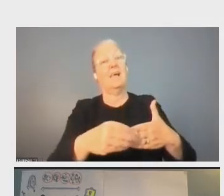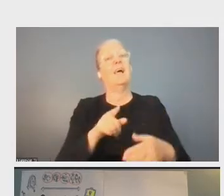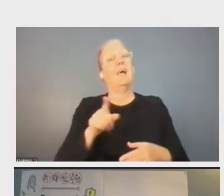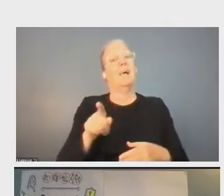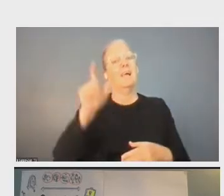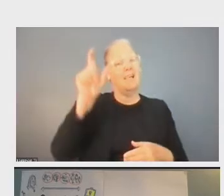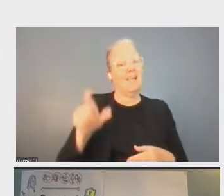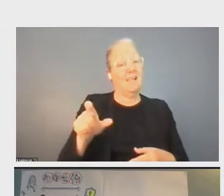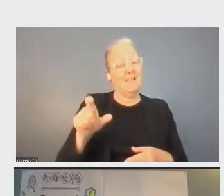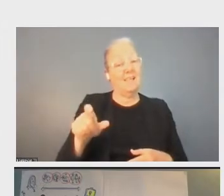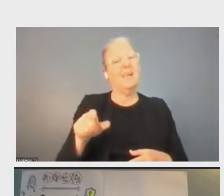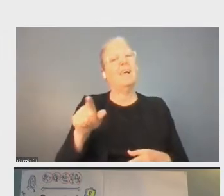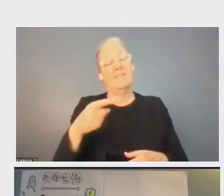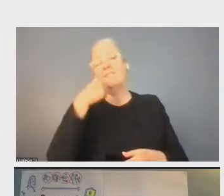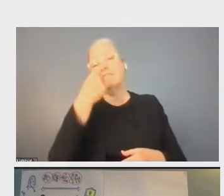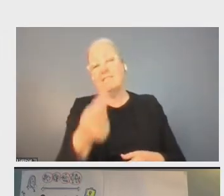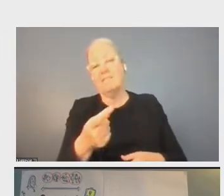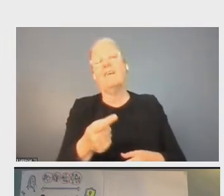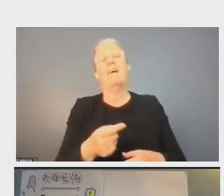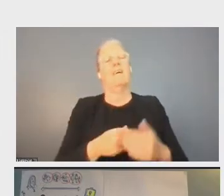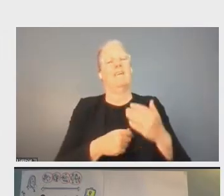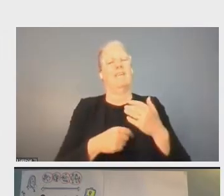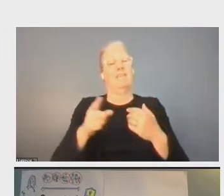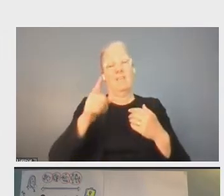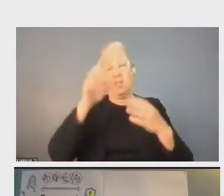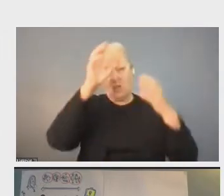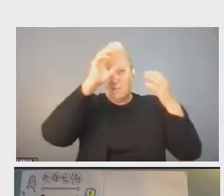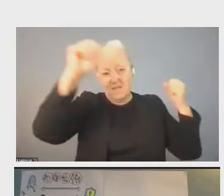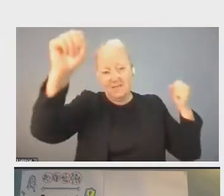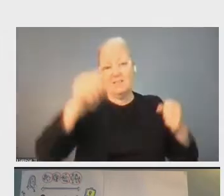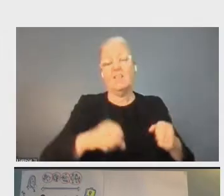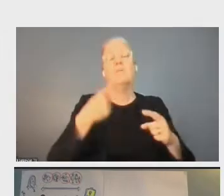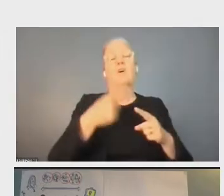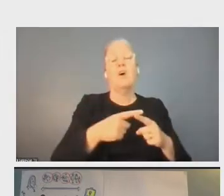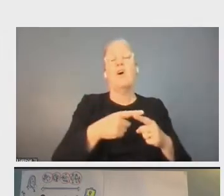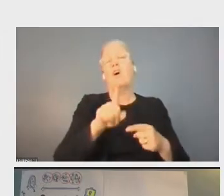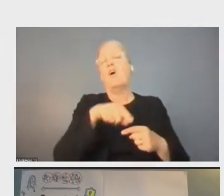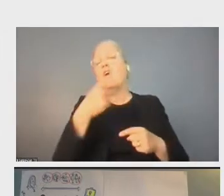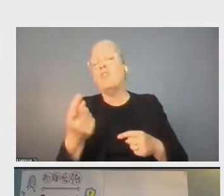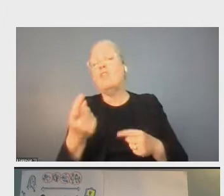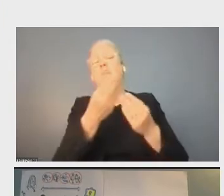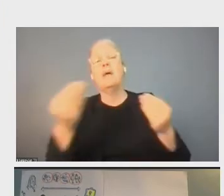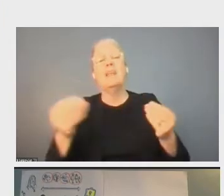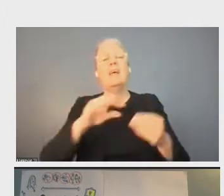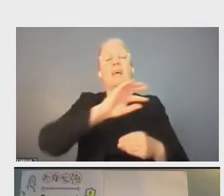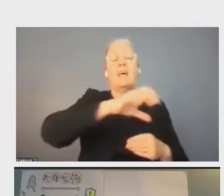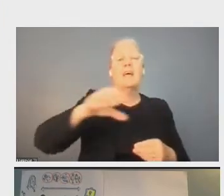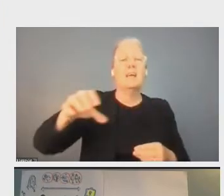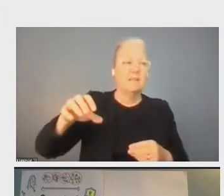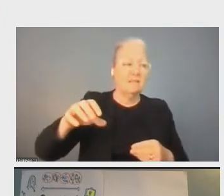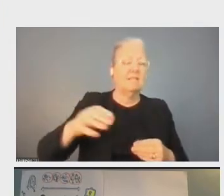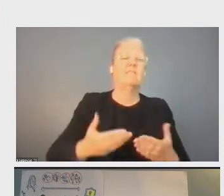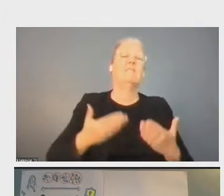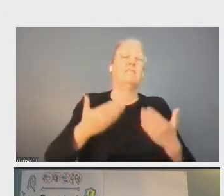addressed, our Vice Ambassador Sharadunka, and many of other countries that allowed for the first